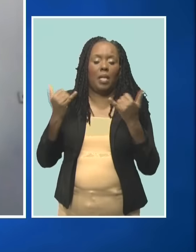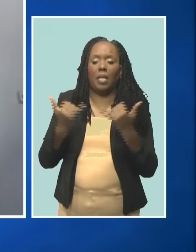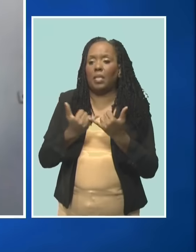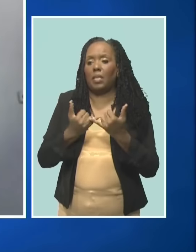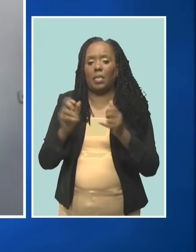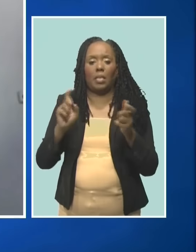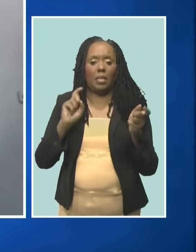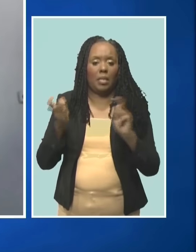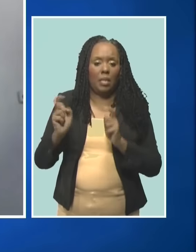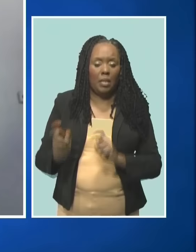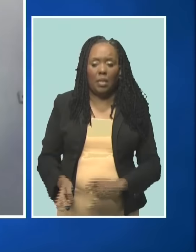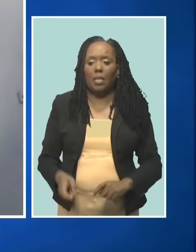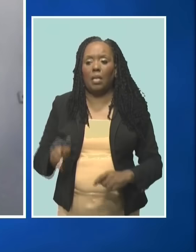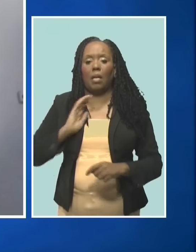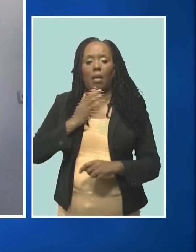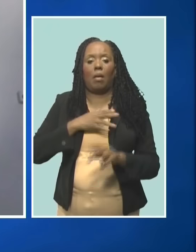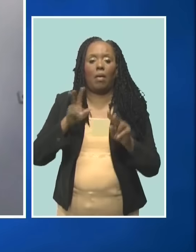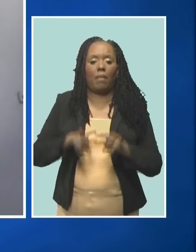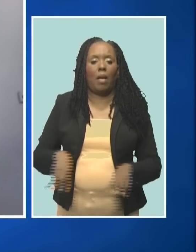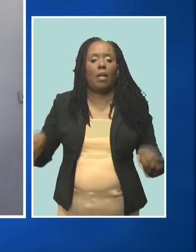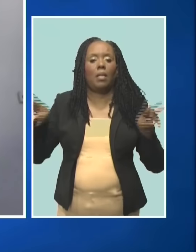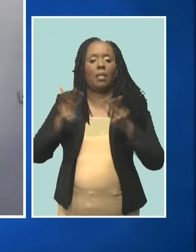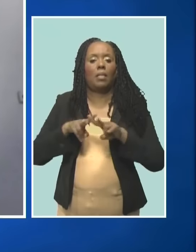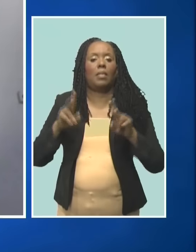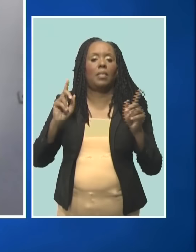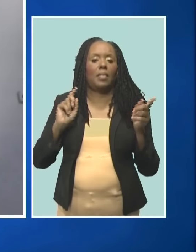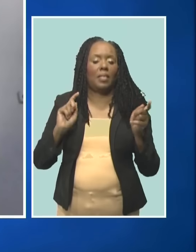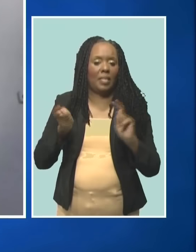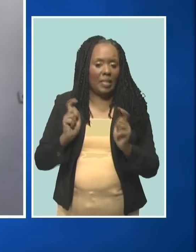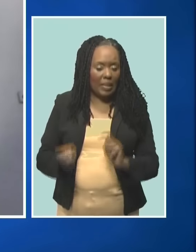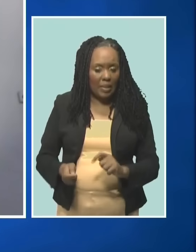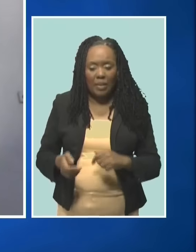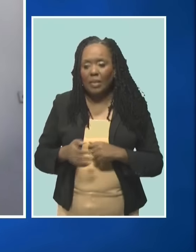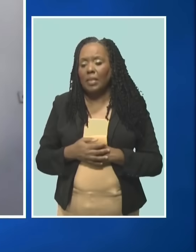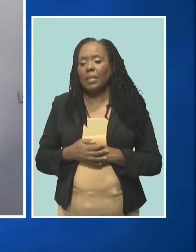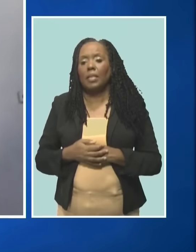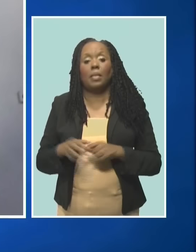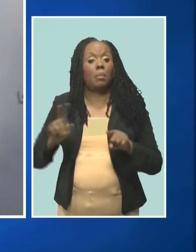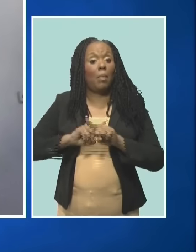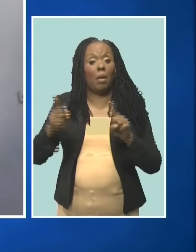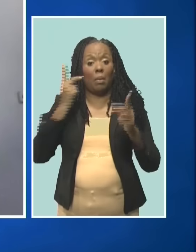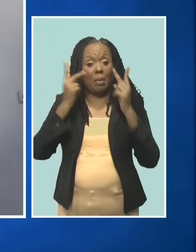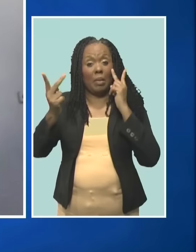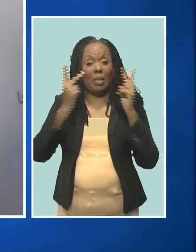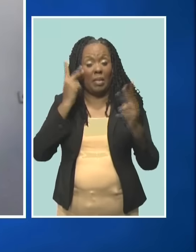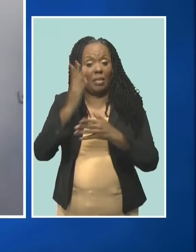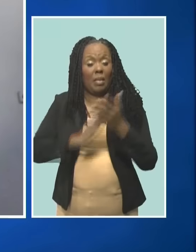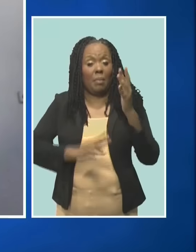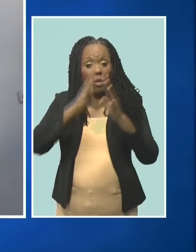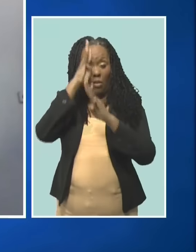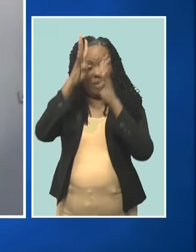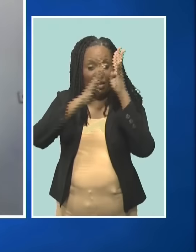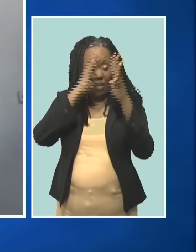values, again, about what is acceptable and what isn't. And then the level of creativity that we want